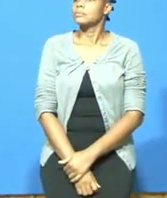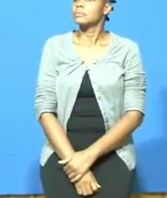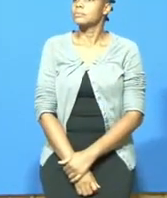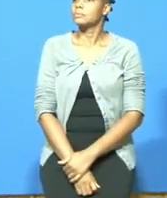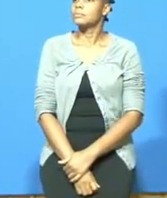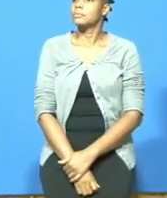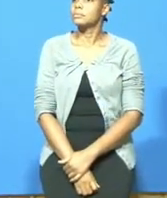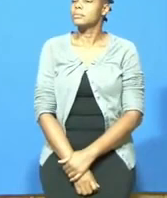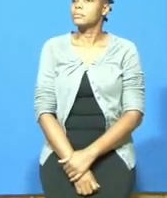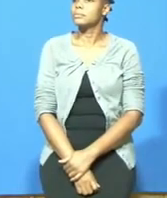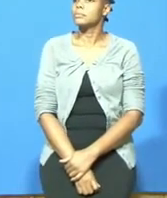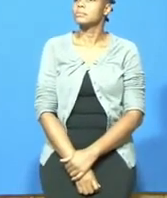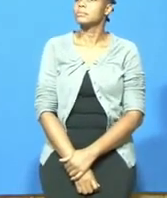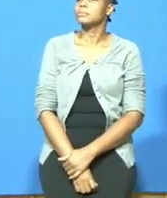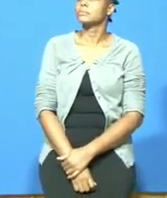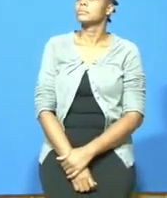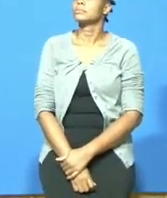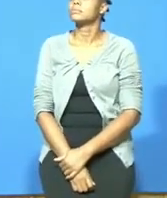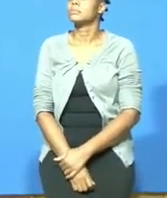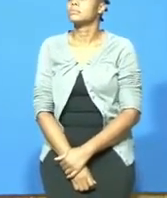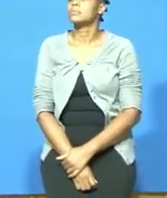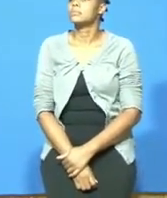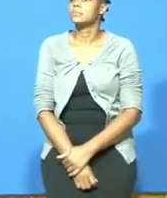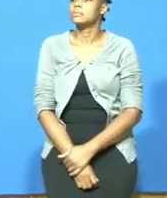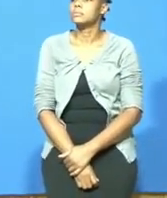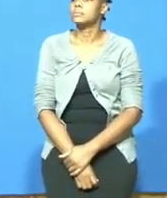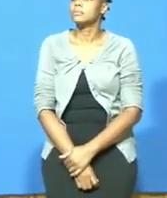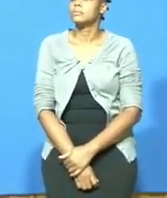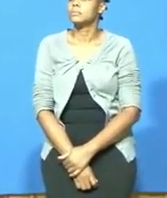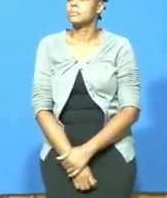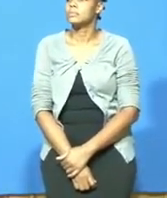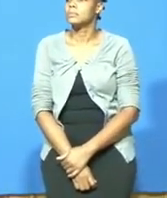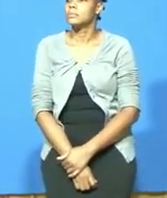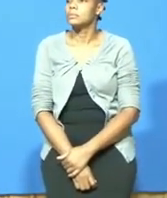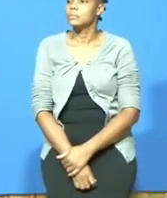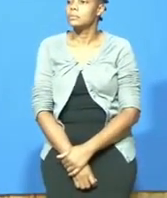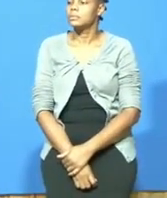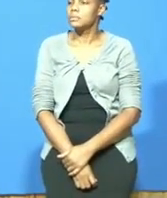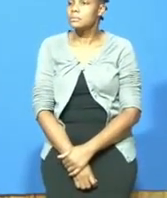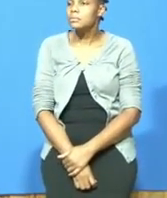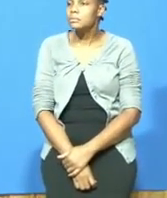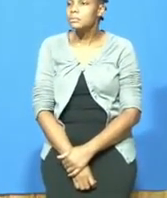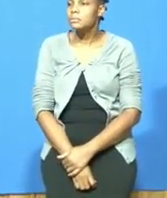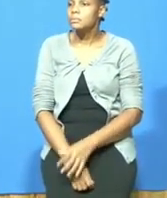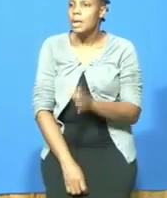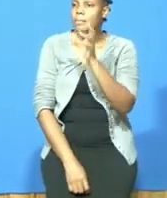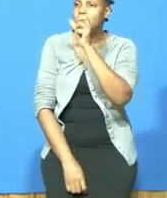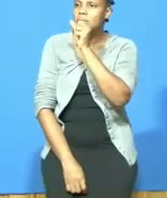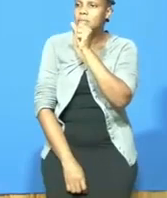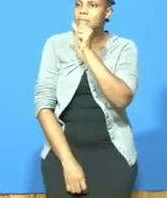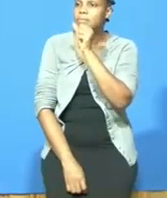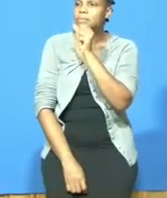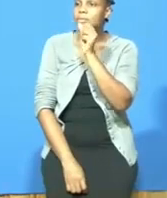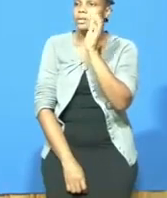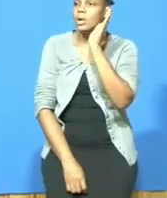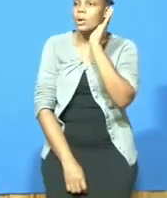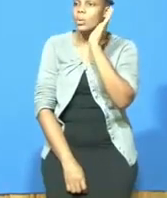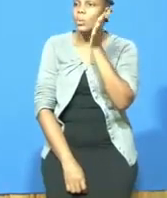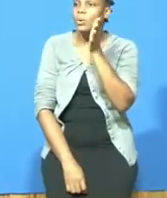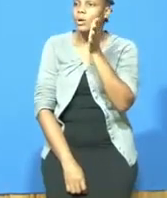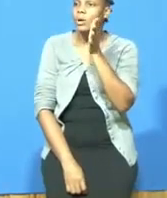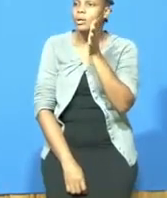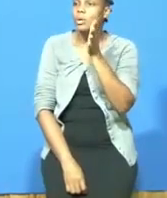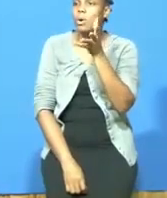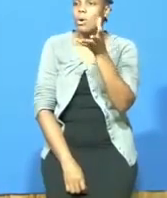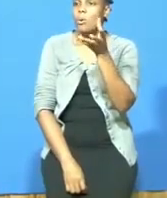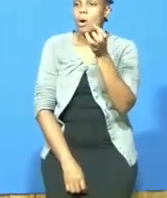if you would you want to get rid of the moon, would you want to get rid